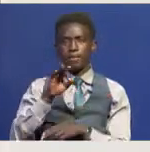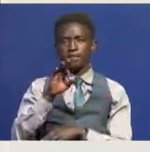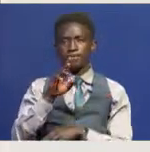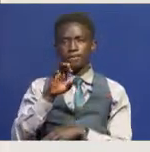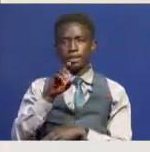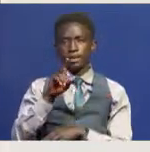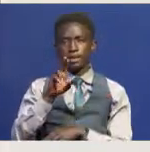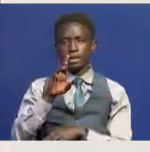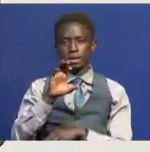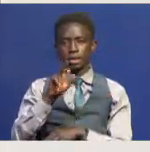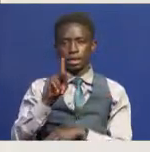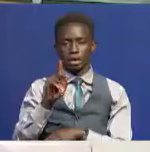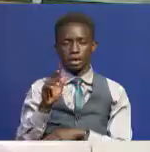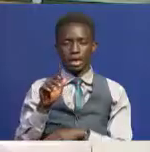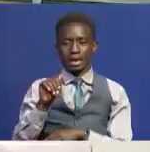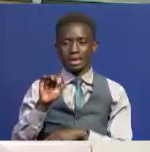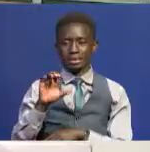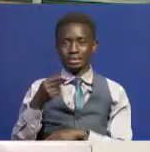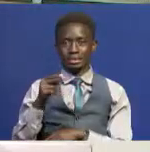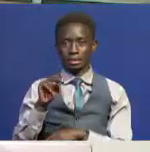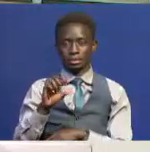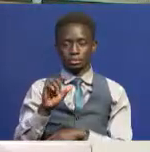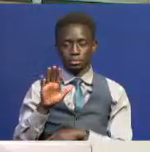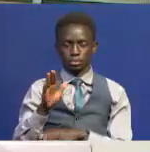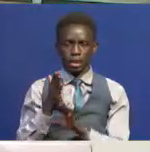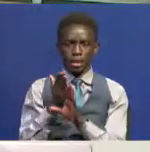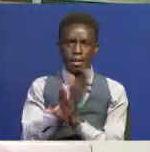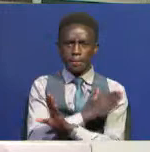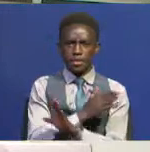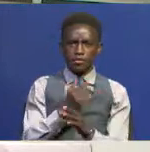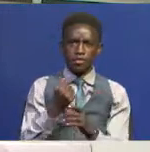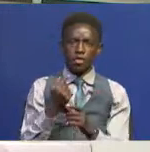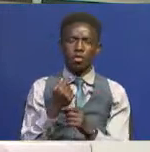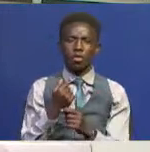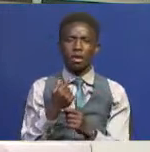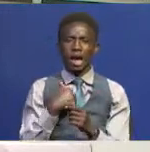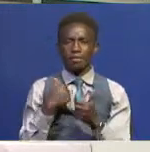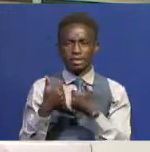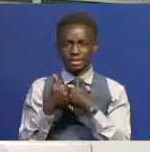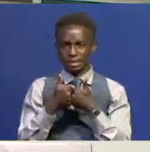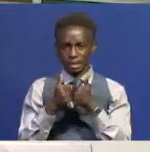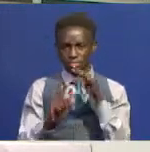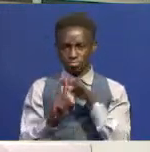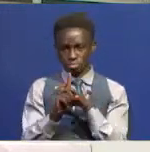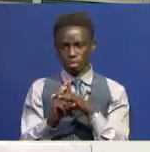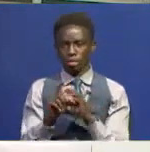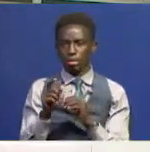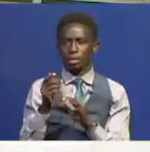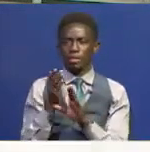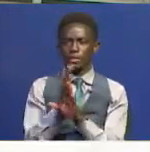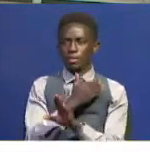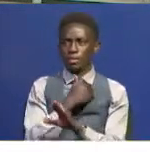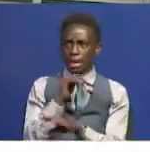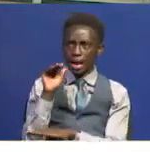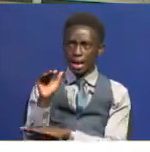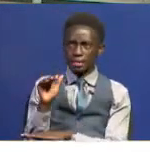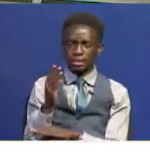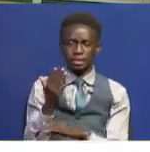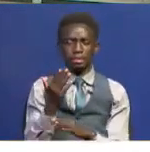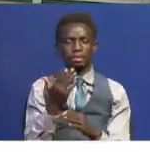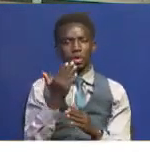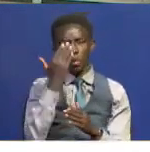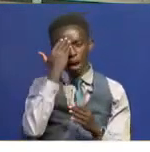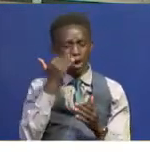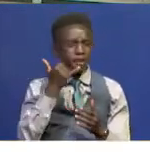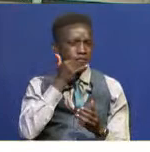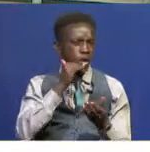PR manager at Oppo. Before we had that technical hitch, I had asked whether, because in most